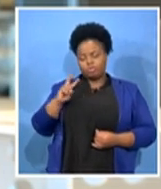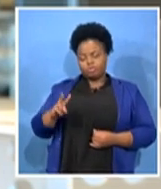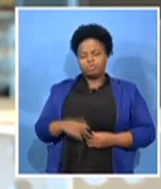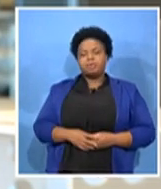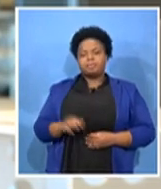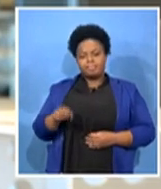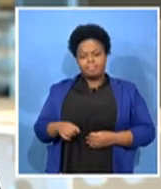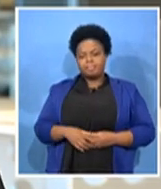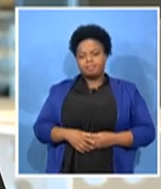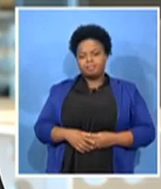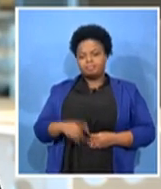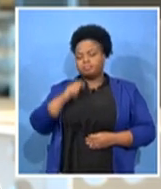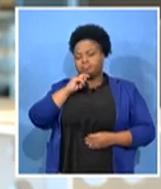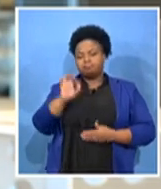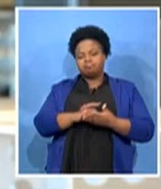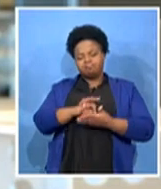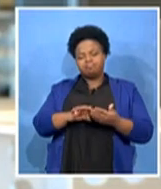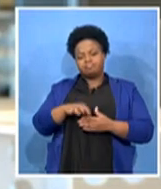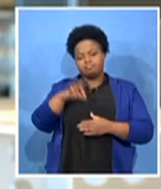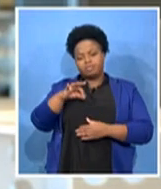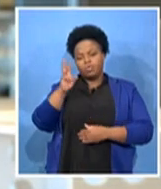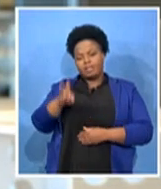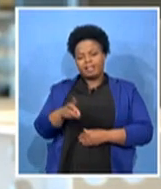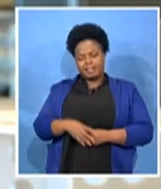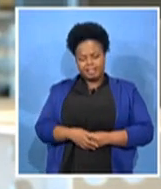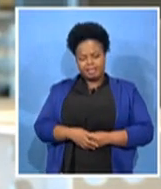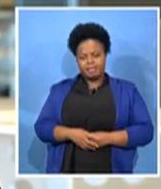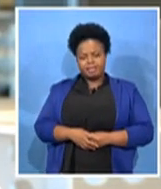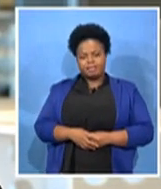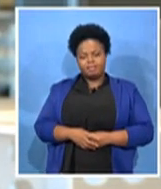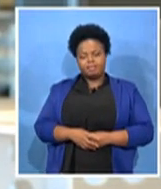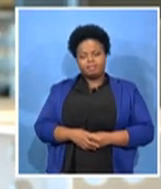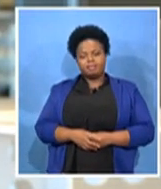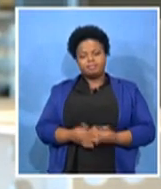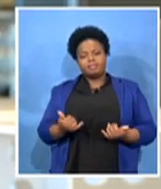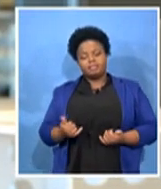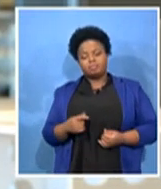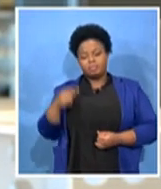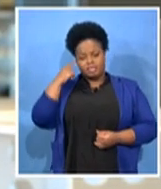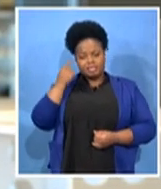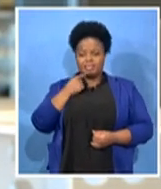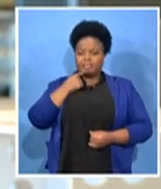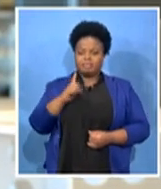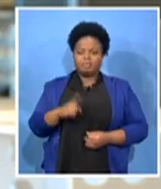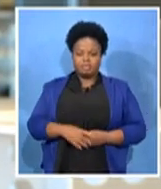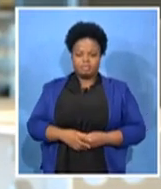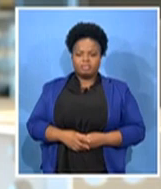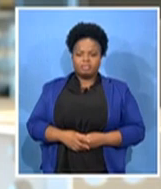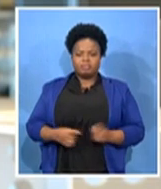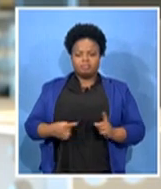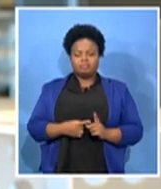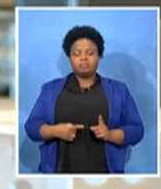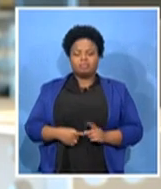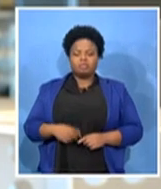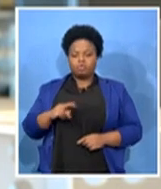conference. Time flies. Basically, I think what he's basically saying, she's basically saying is that she perhaps